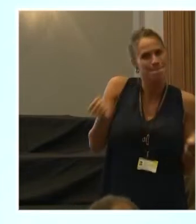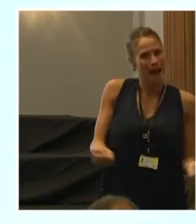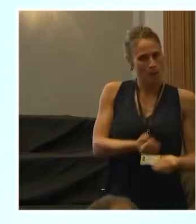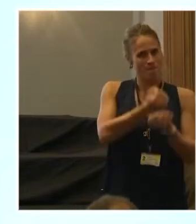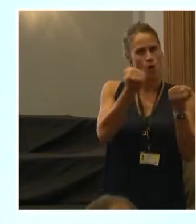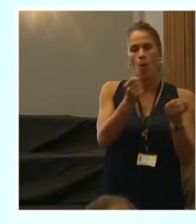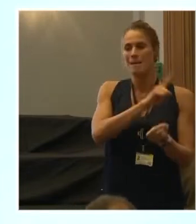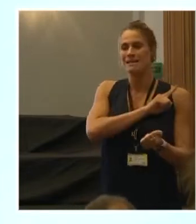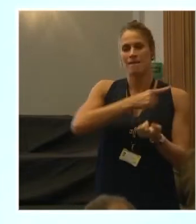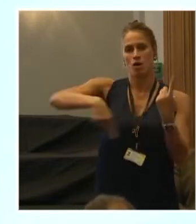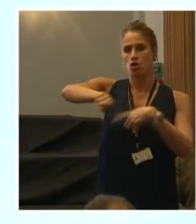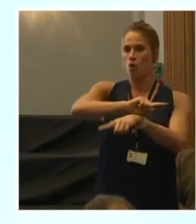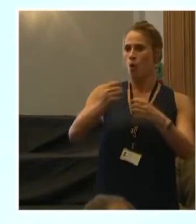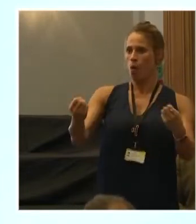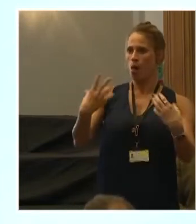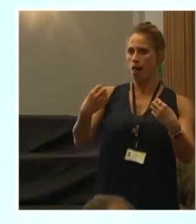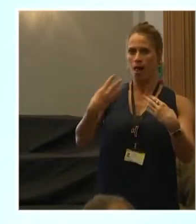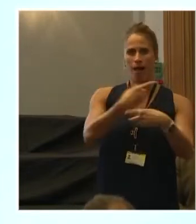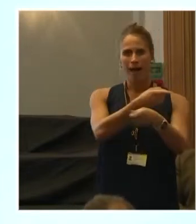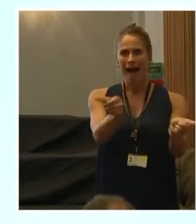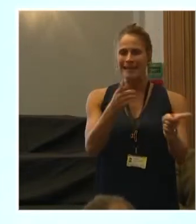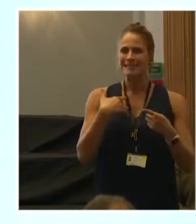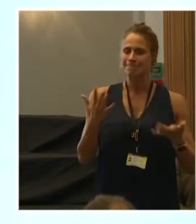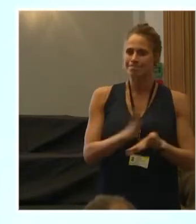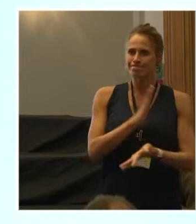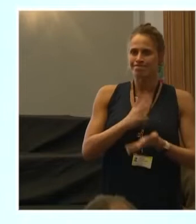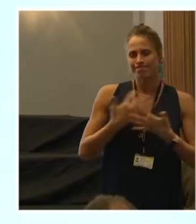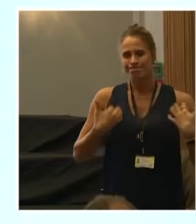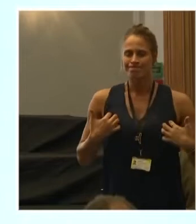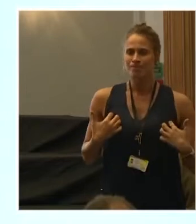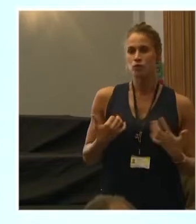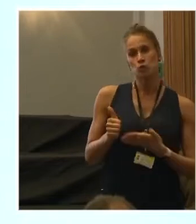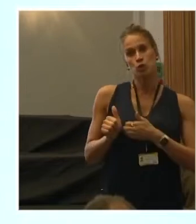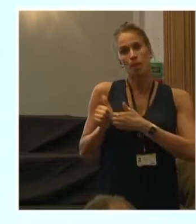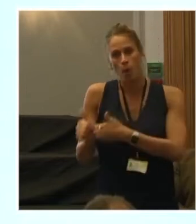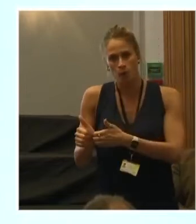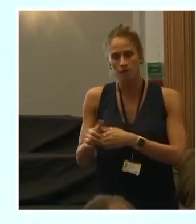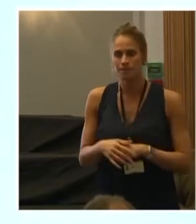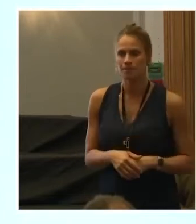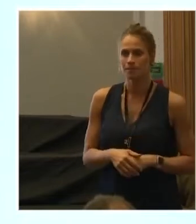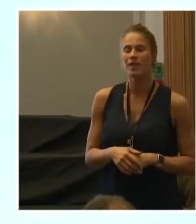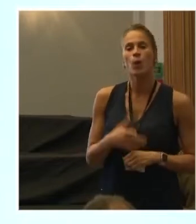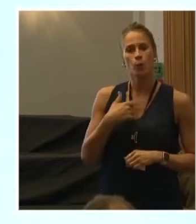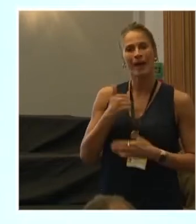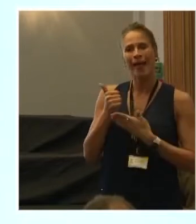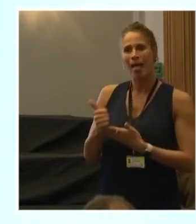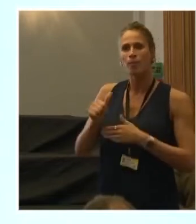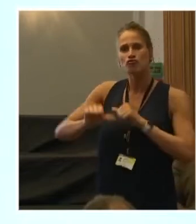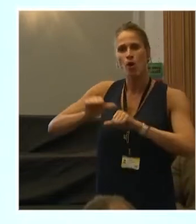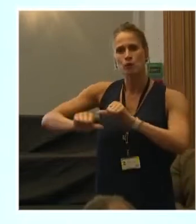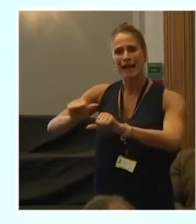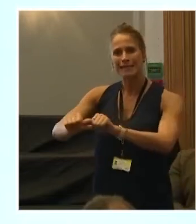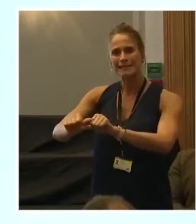your insight and willingness to share and support the organisation, we were able to help the NICE process not only